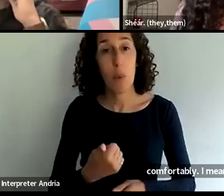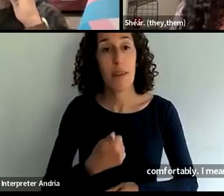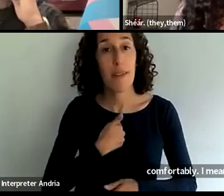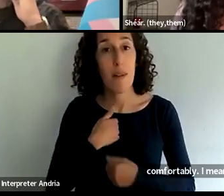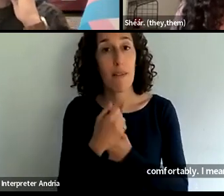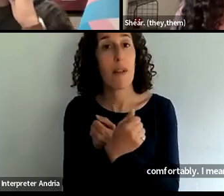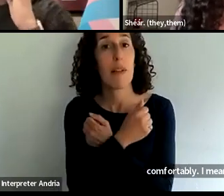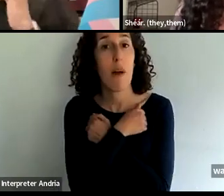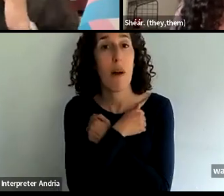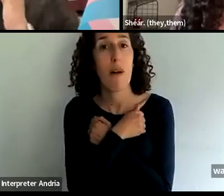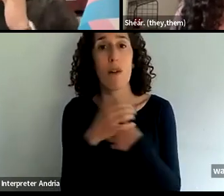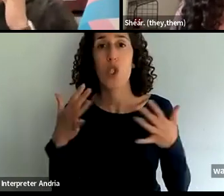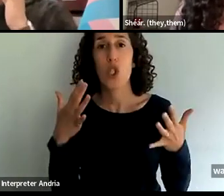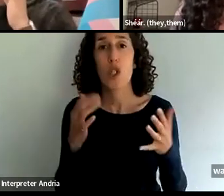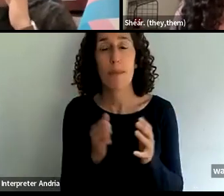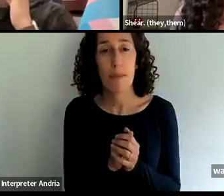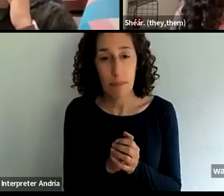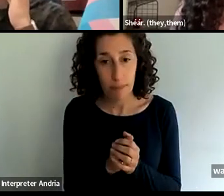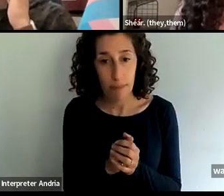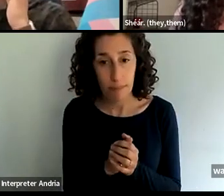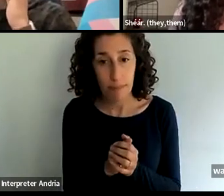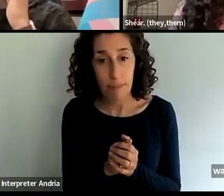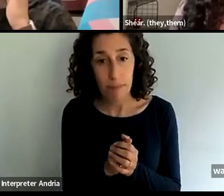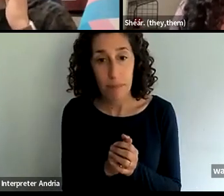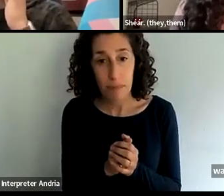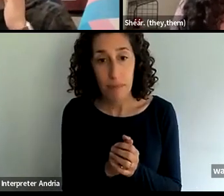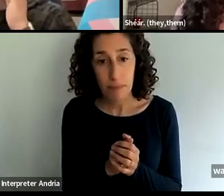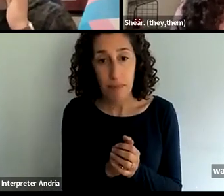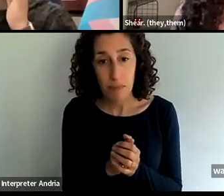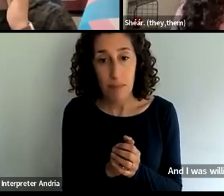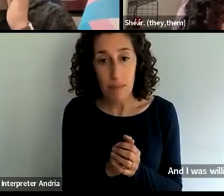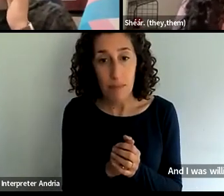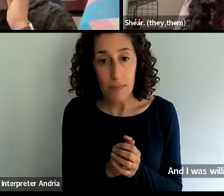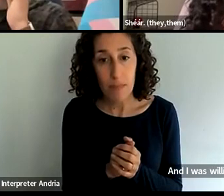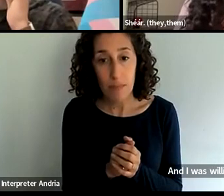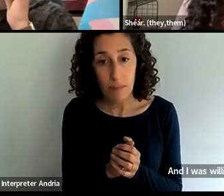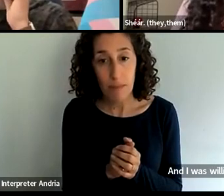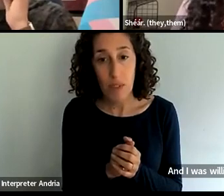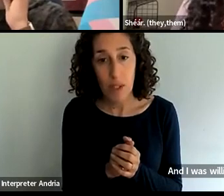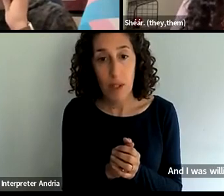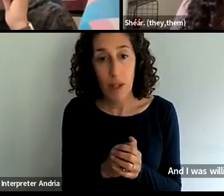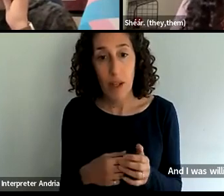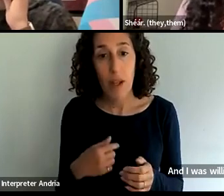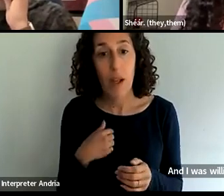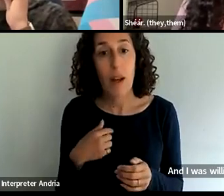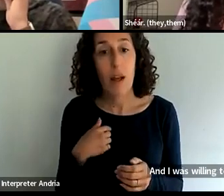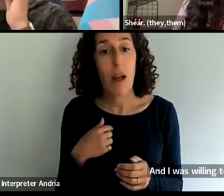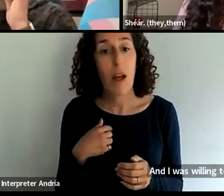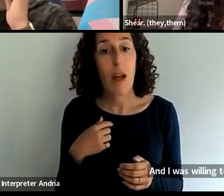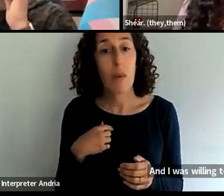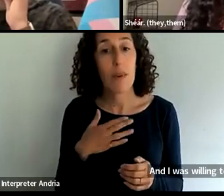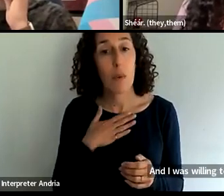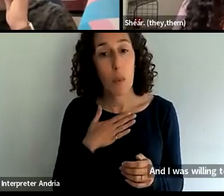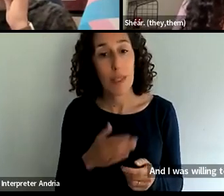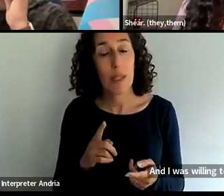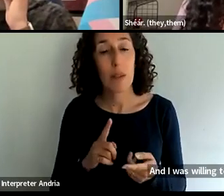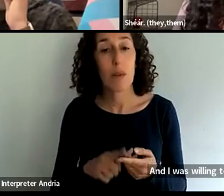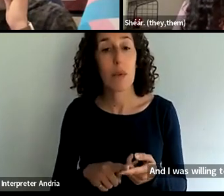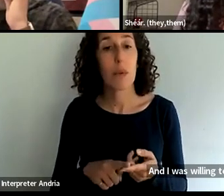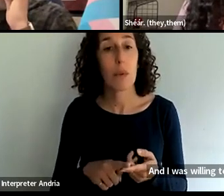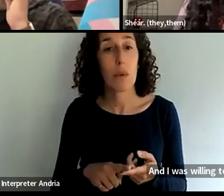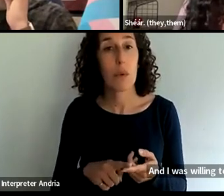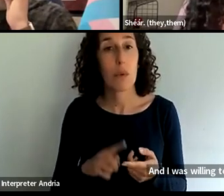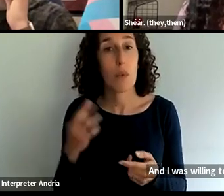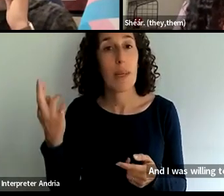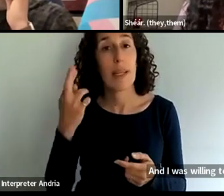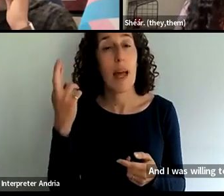And I was willing to live as me, even if it meant me losing everyone else. That was fine. Because the only person that I truly need in life is